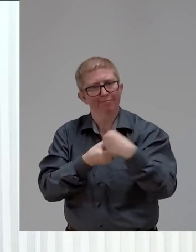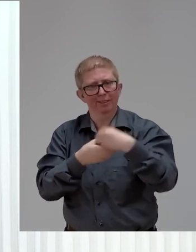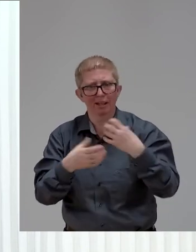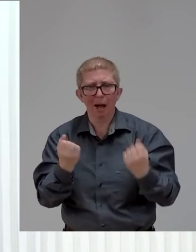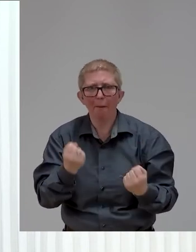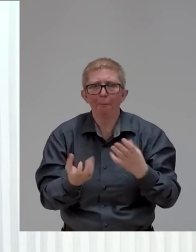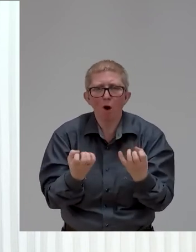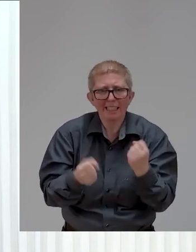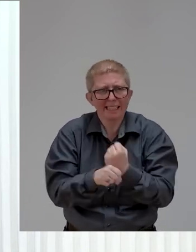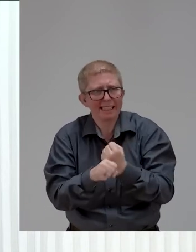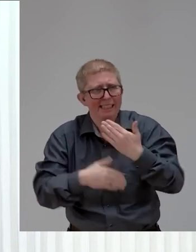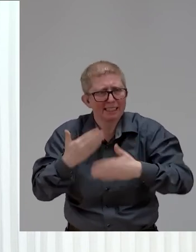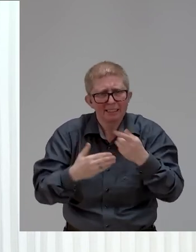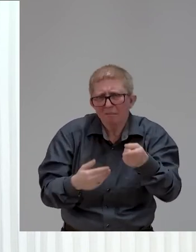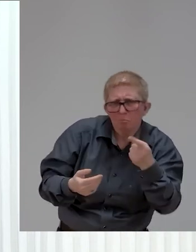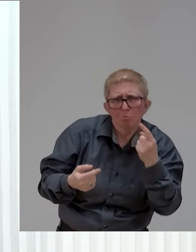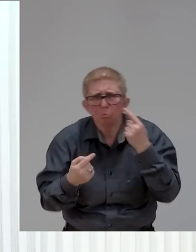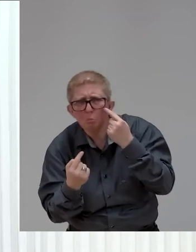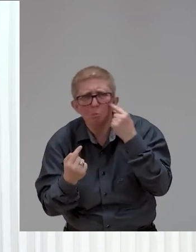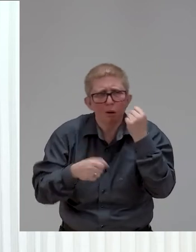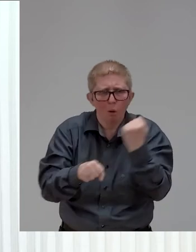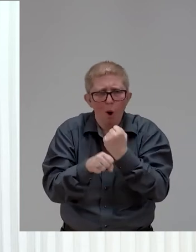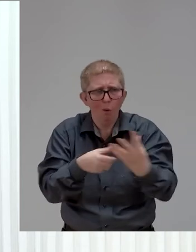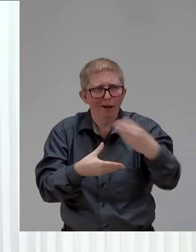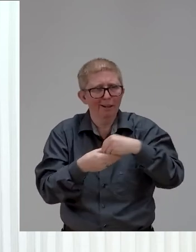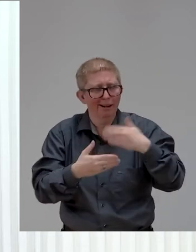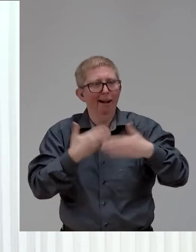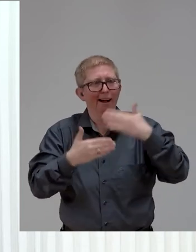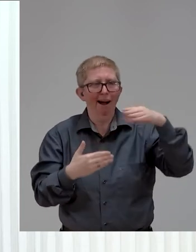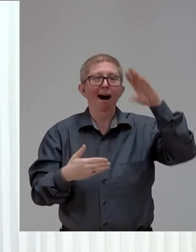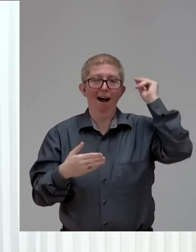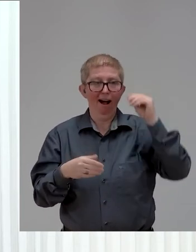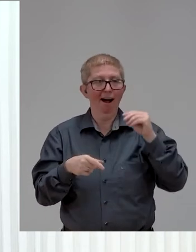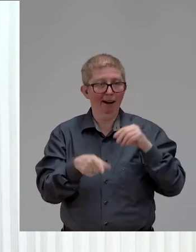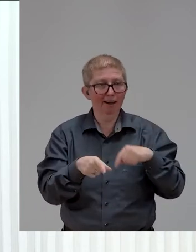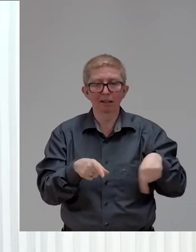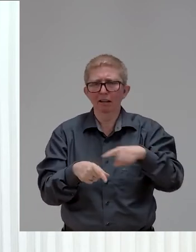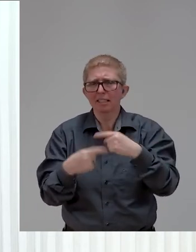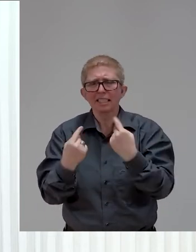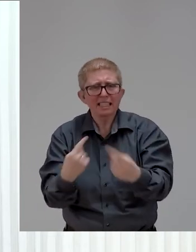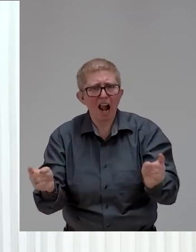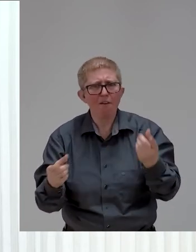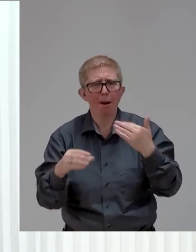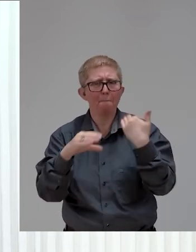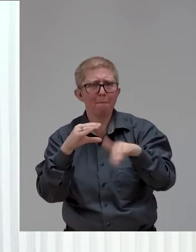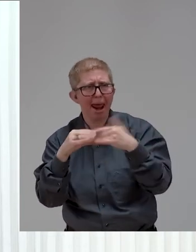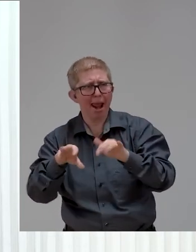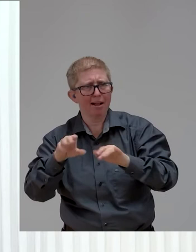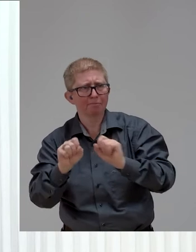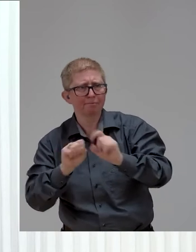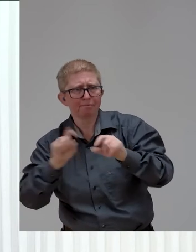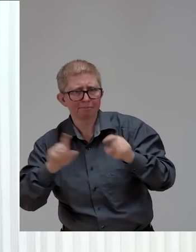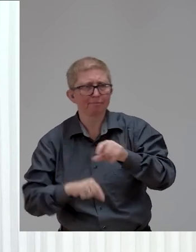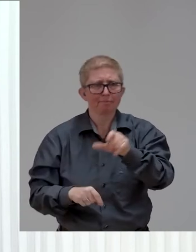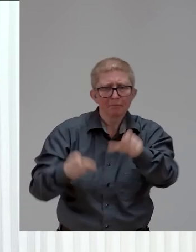International Disability Alliance mailing list and other channels, and communicating our commitment to accommodating candidates and colleagues with